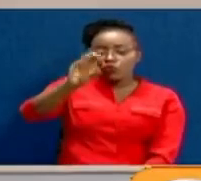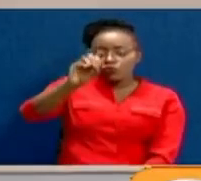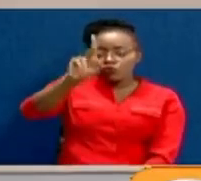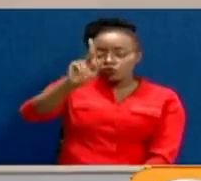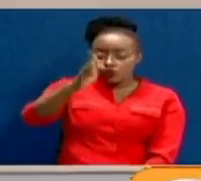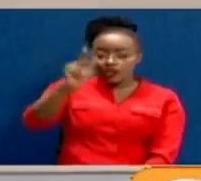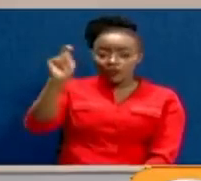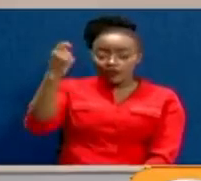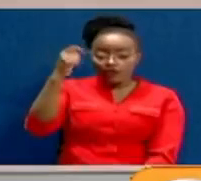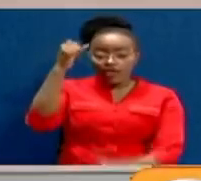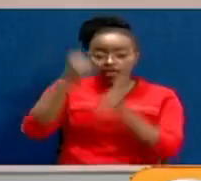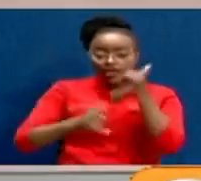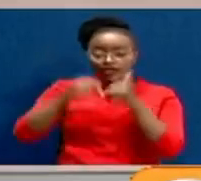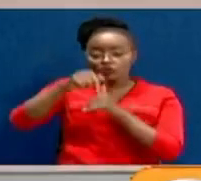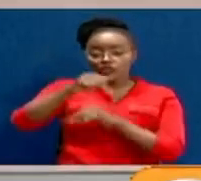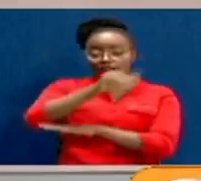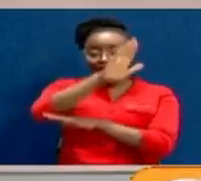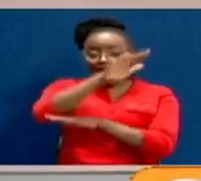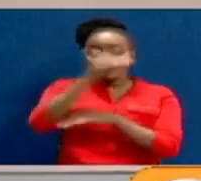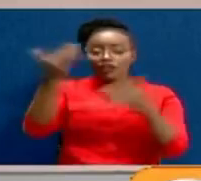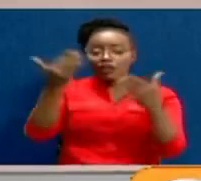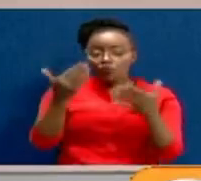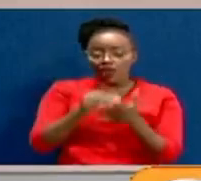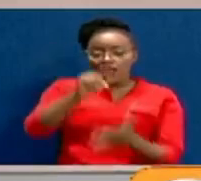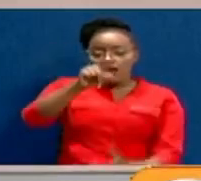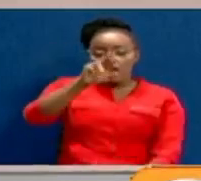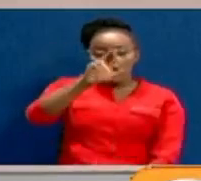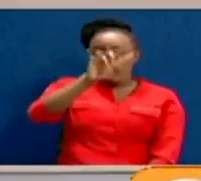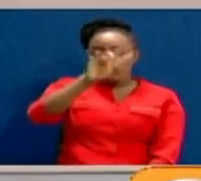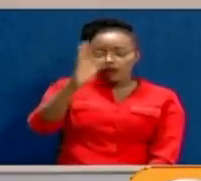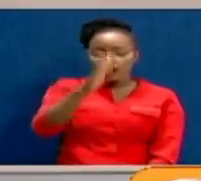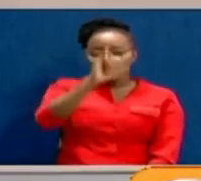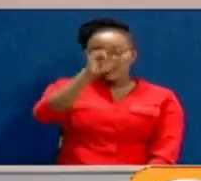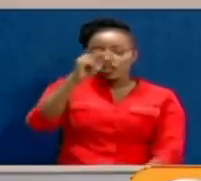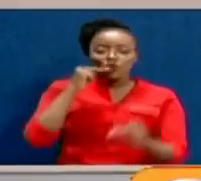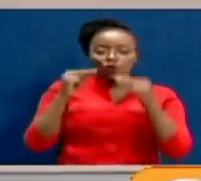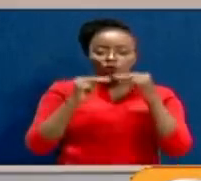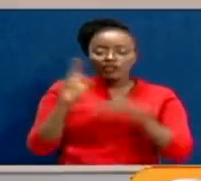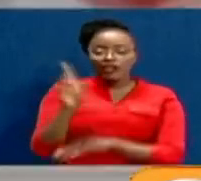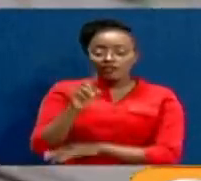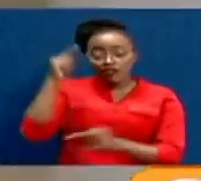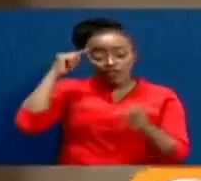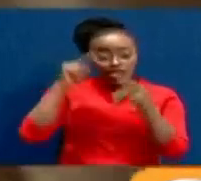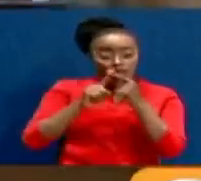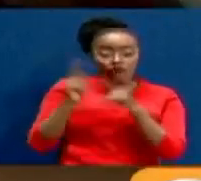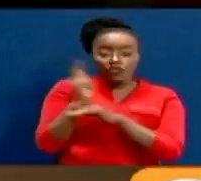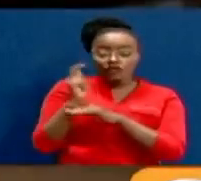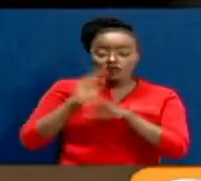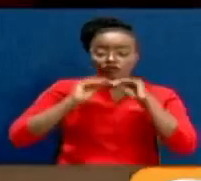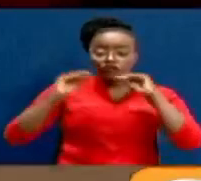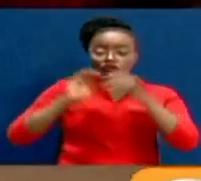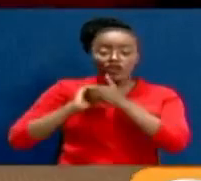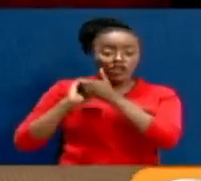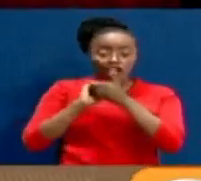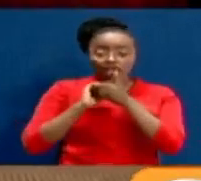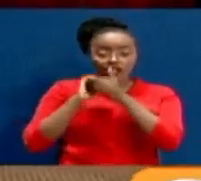Kenya came to an end this afternoon at the Pride Inn Hotel in Westlands, Nairobi. The purpose of the training was to educate federation